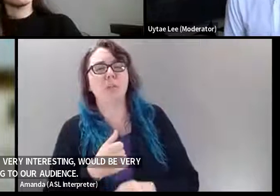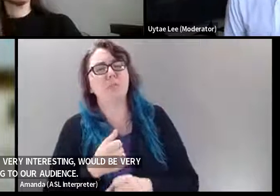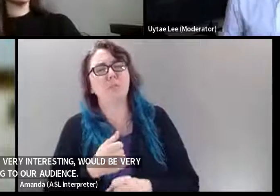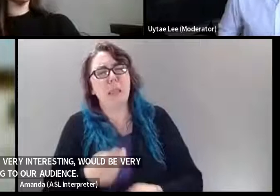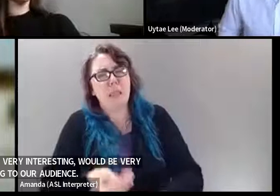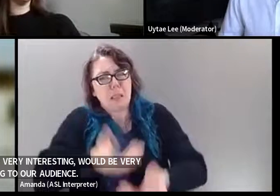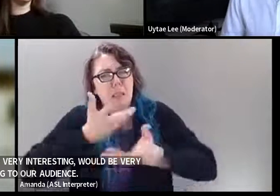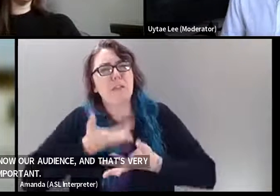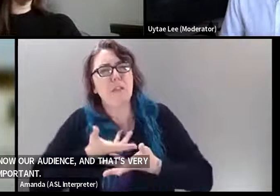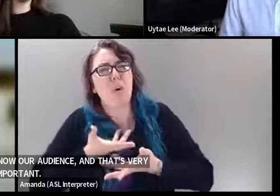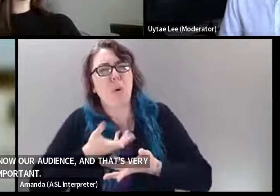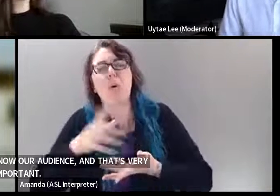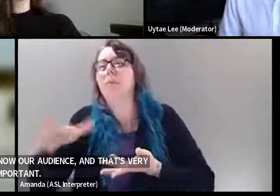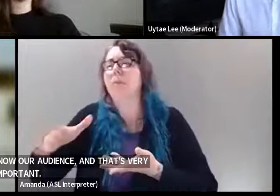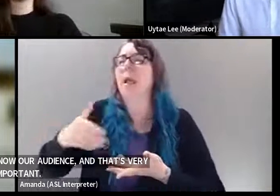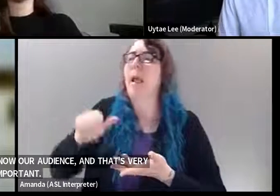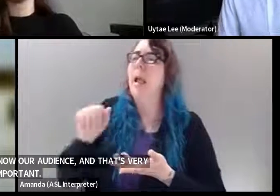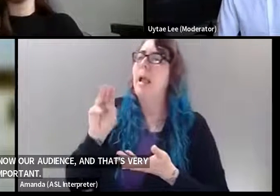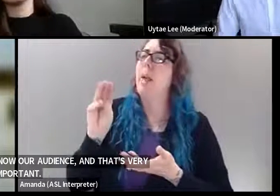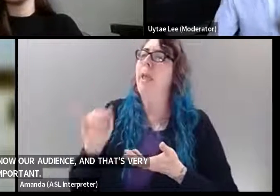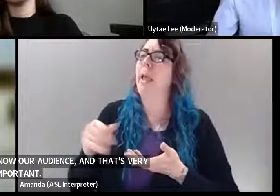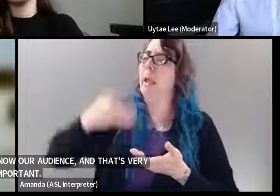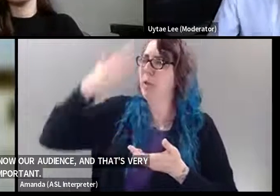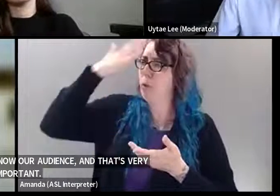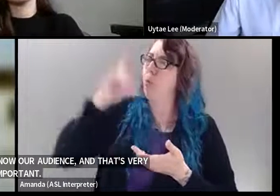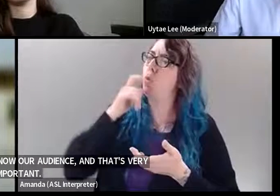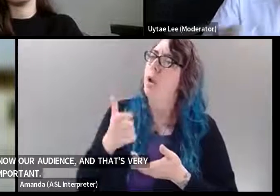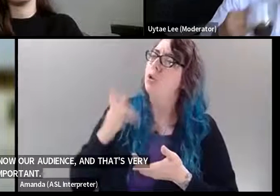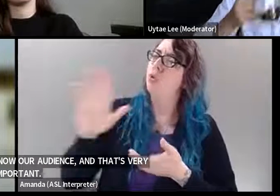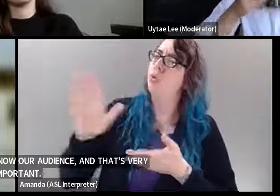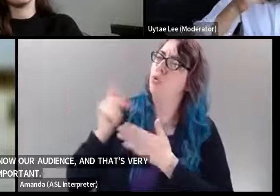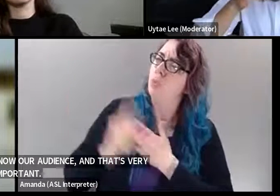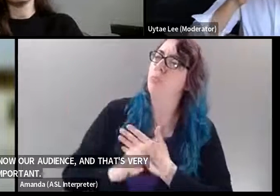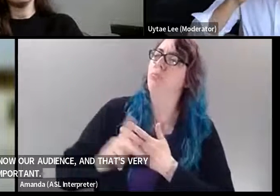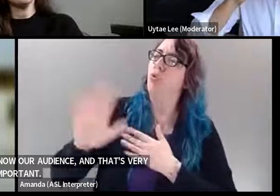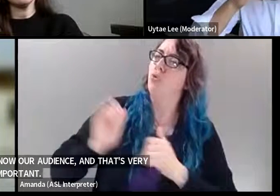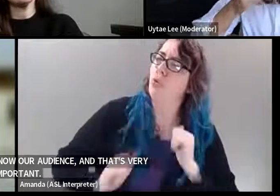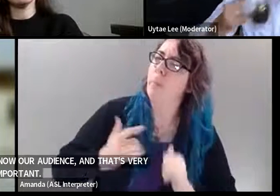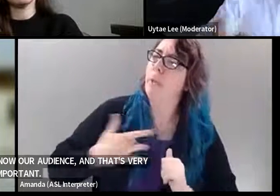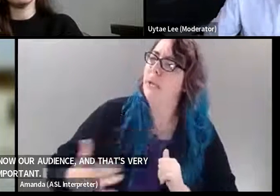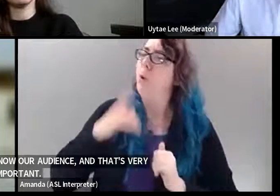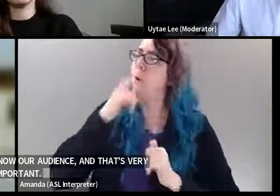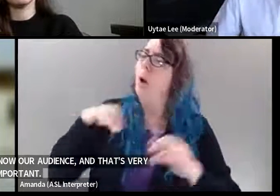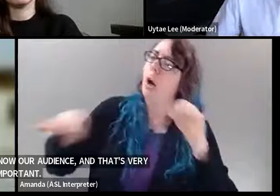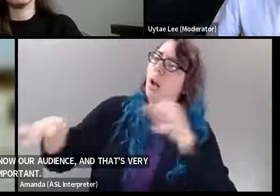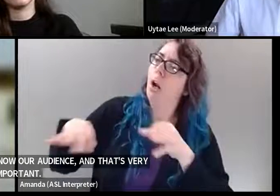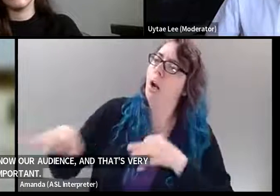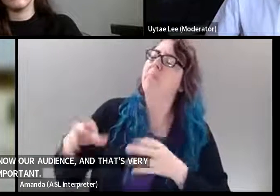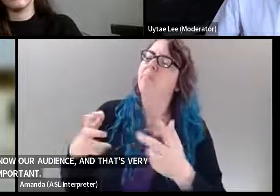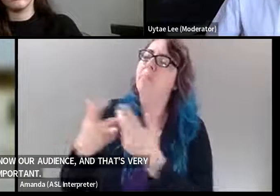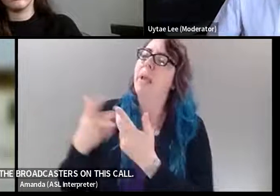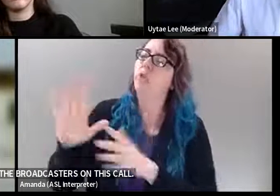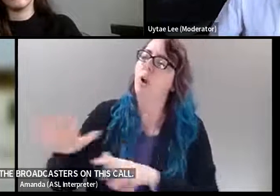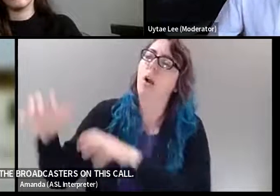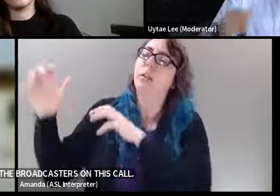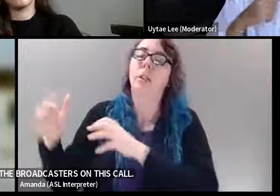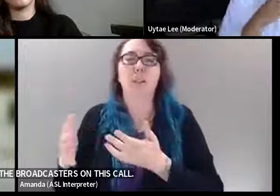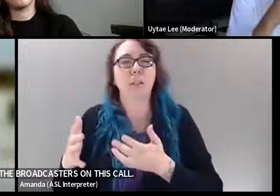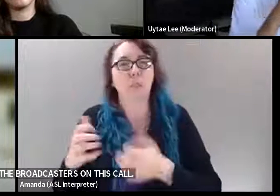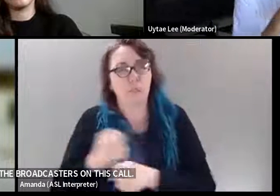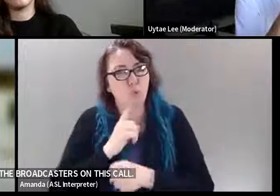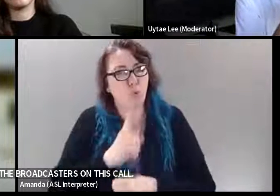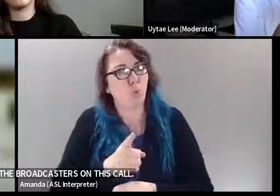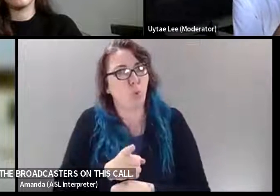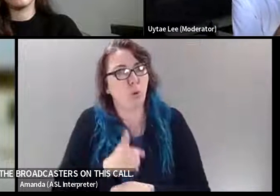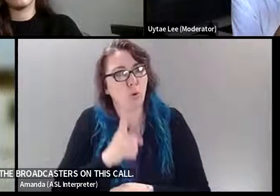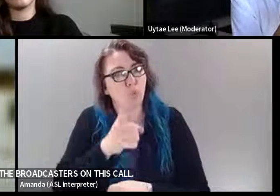this call, really get to know who you're pitching and land it, where into a space